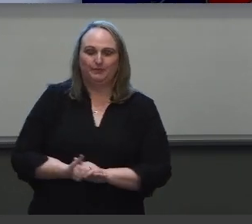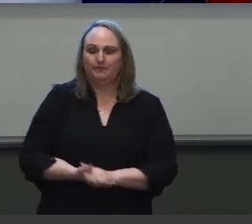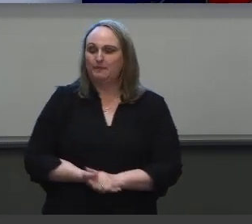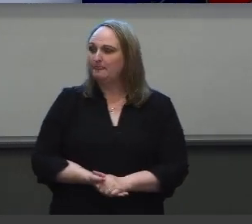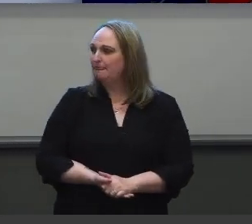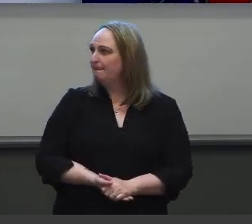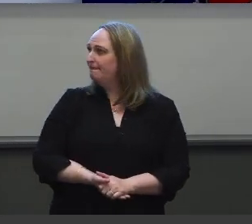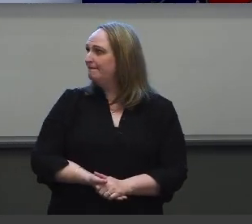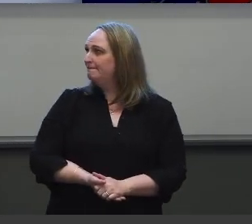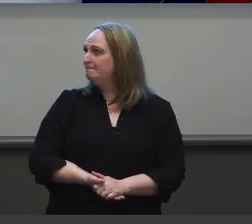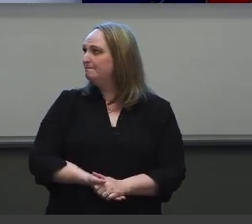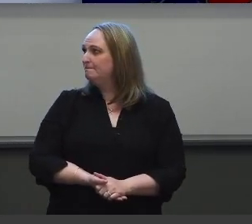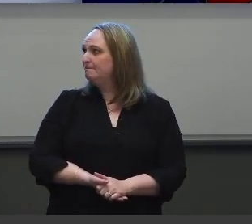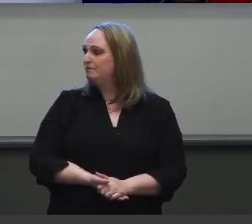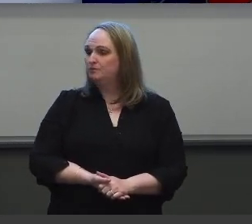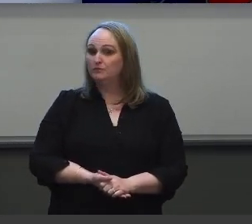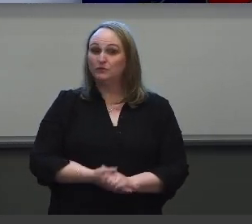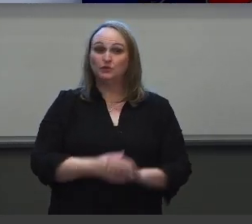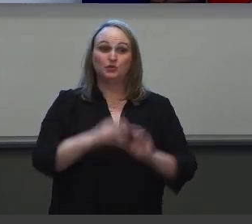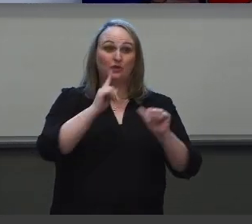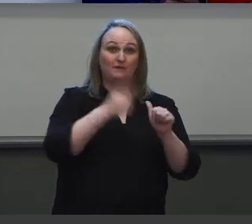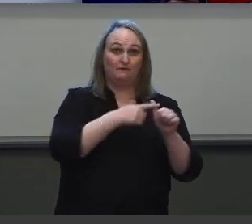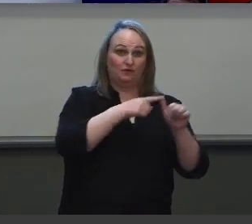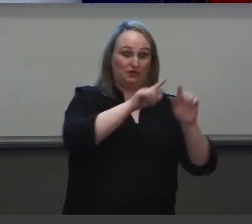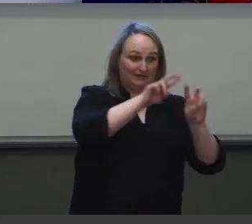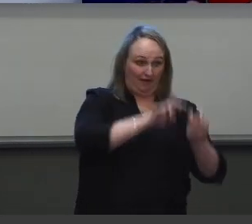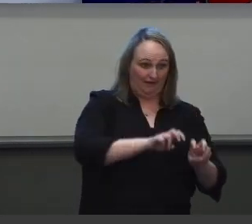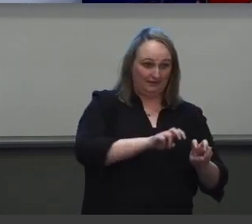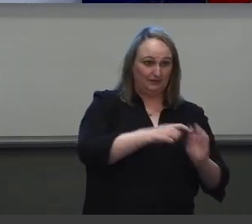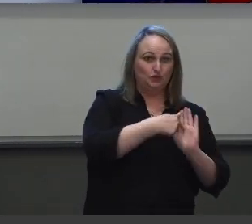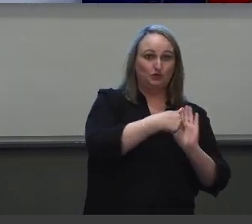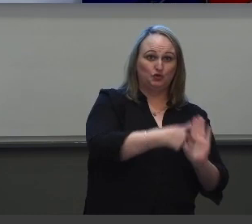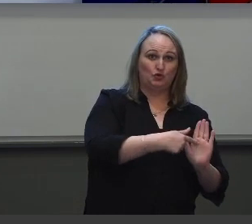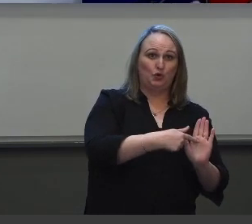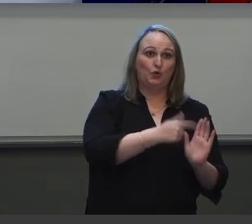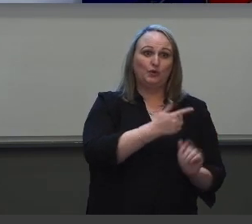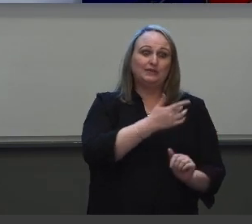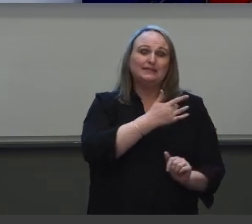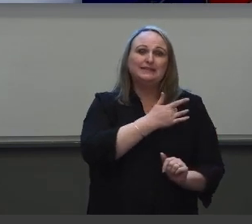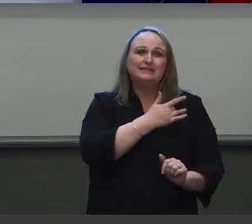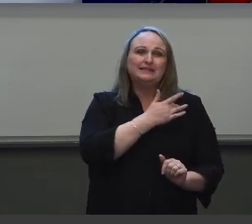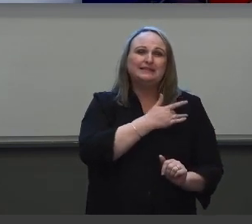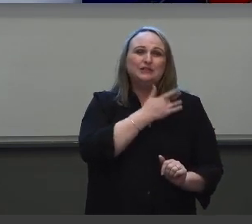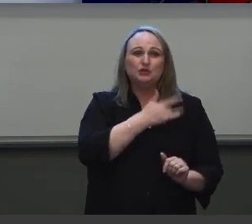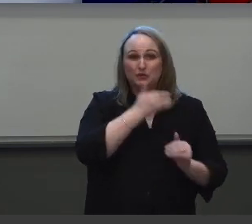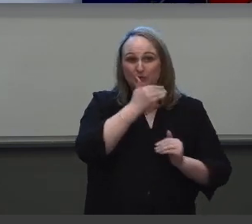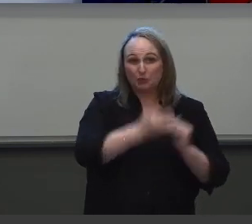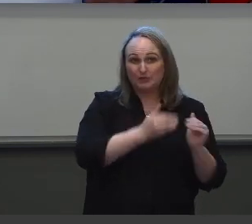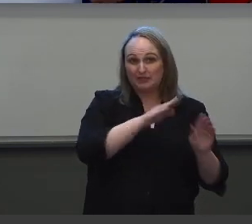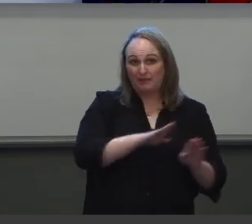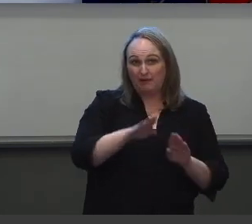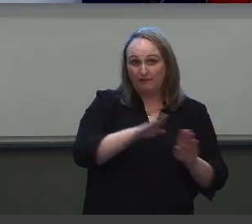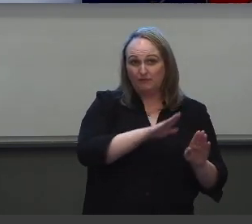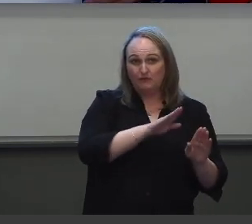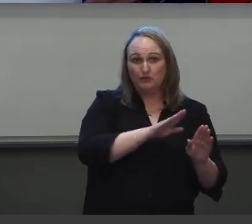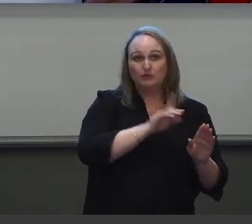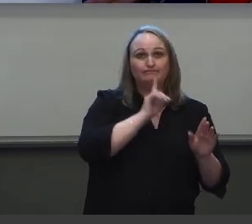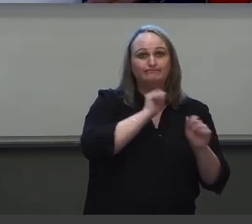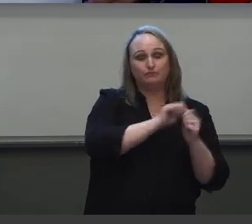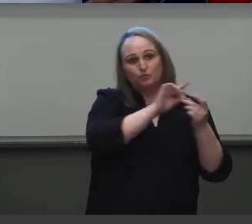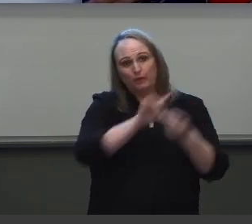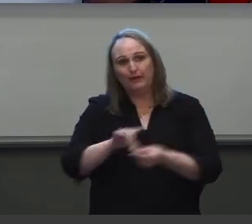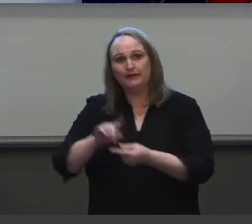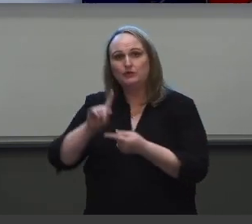So the results of that first analysis provide evidence that sensory processing behaviors are related to differences in